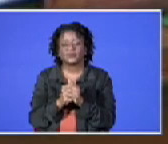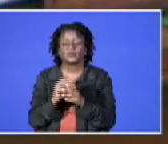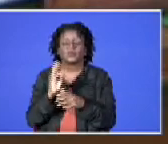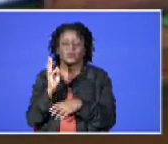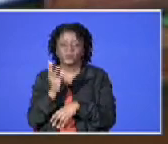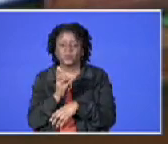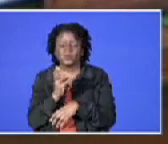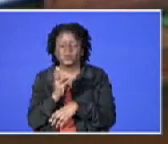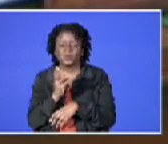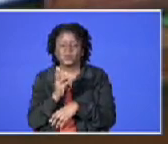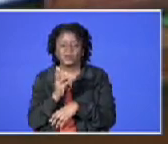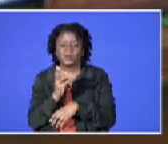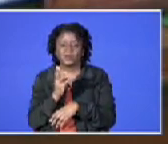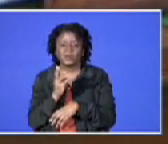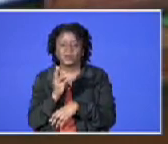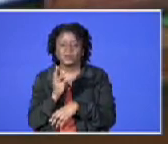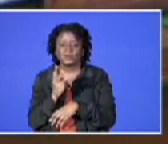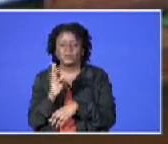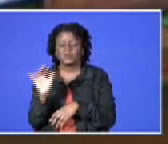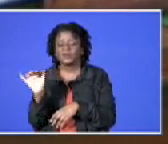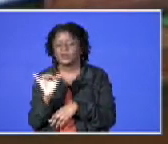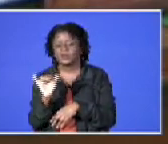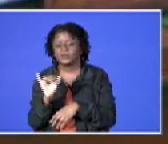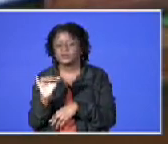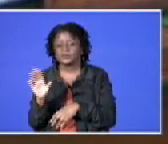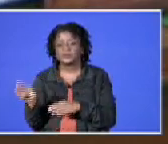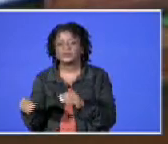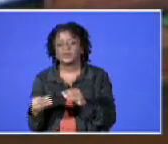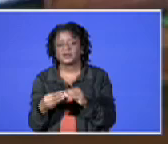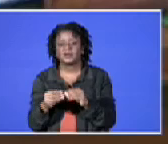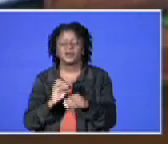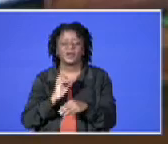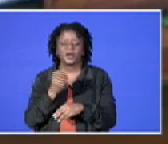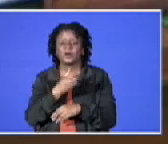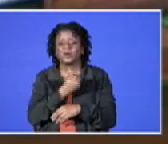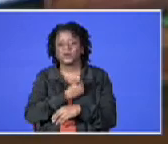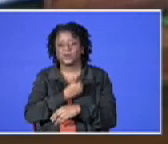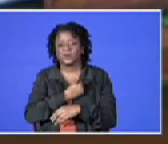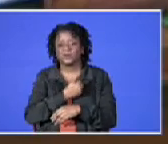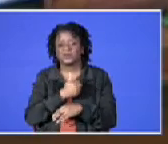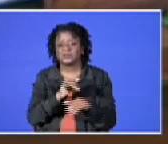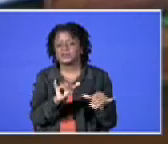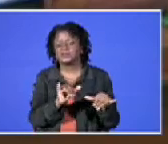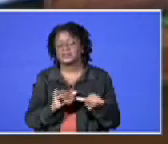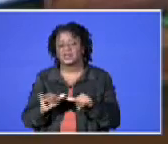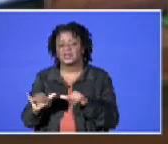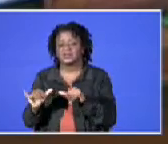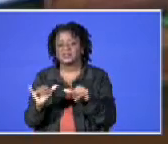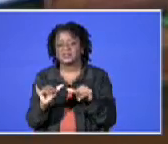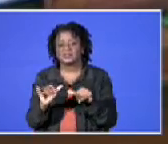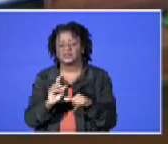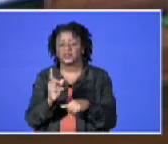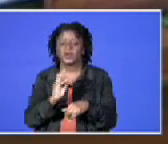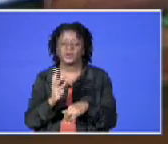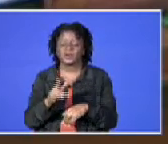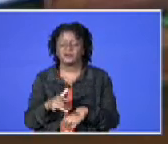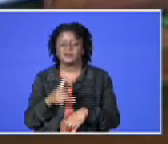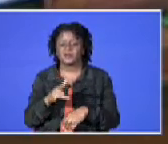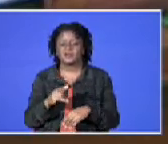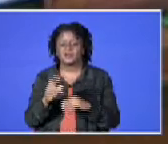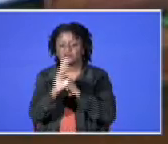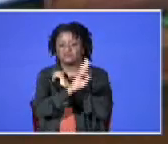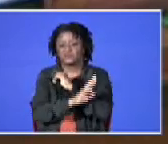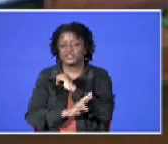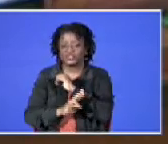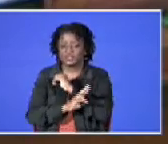Speaker, implement our own specific standards where we feel various regional and international standards do